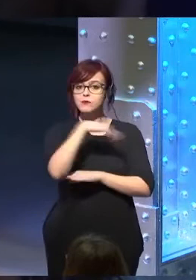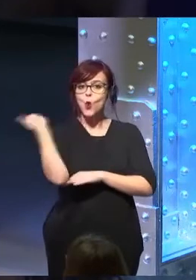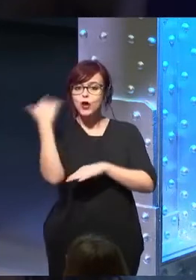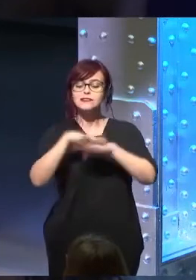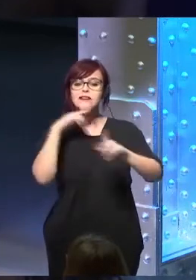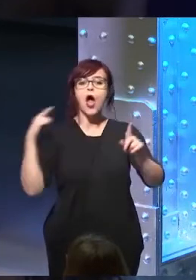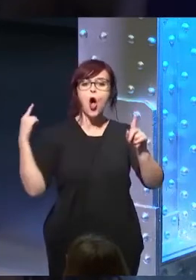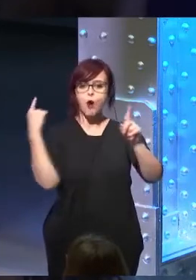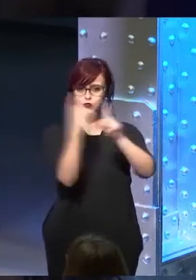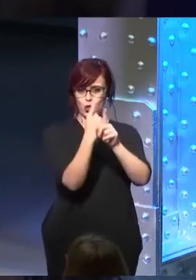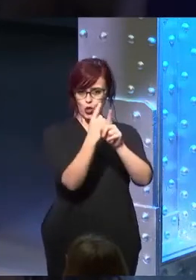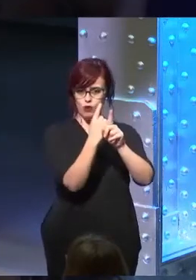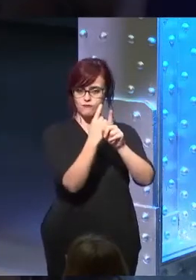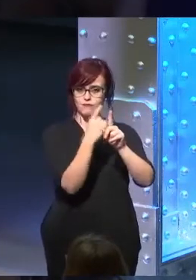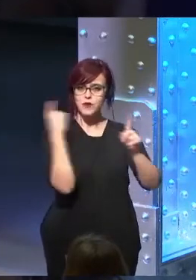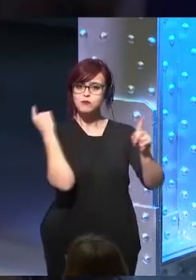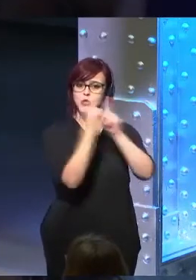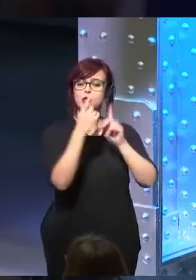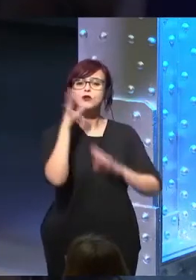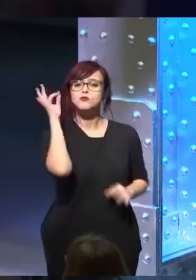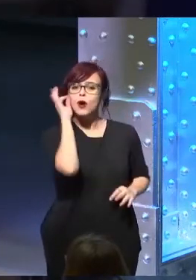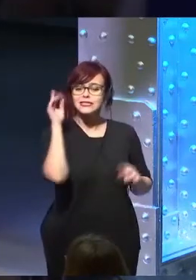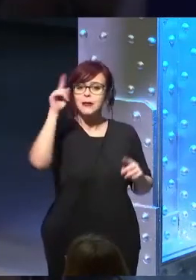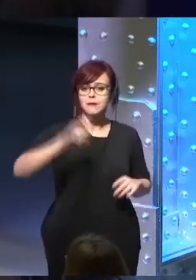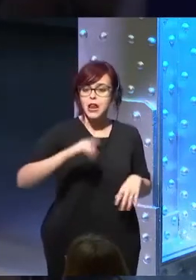opposition to women's speech.